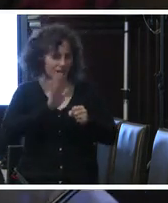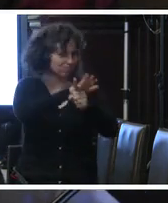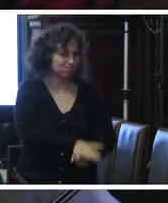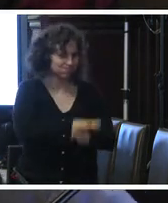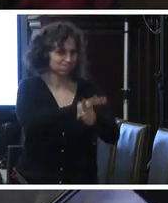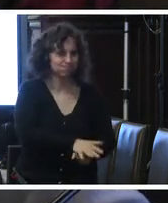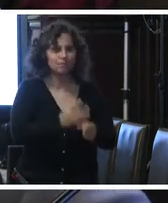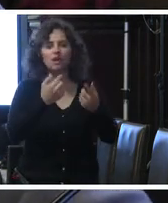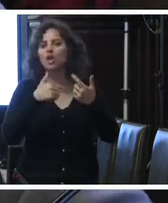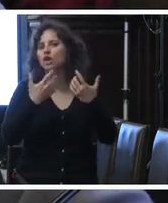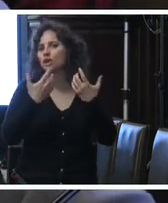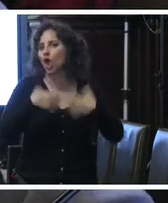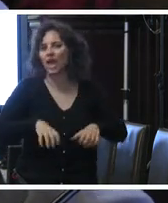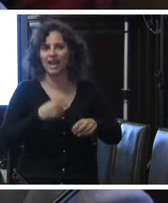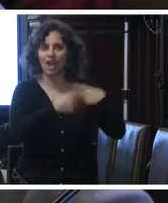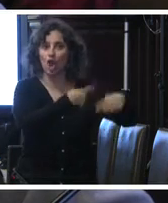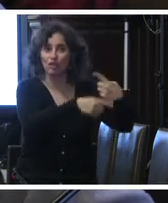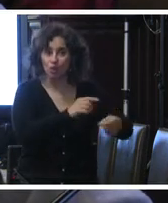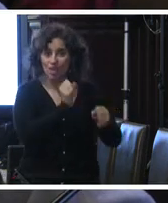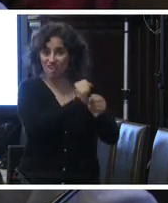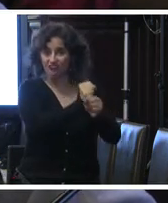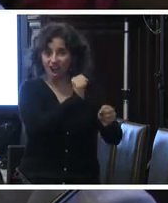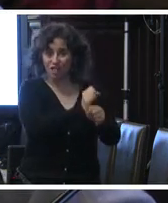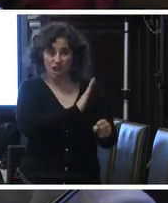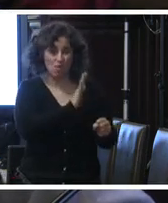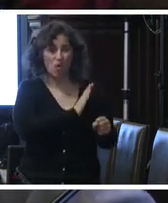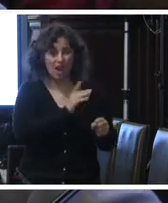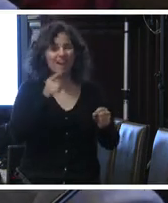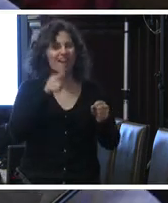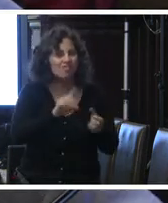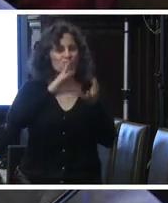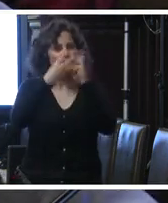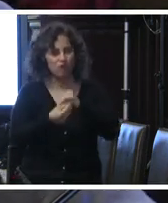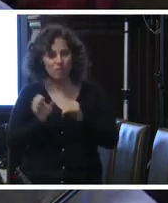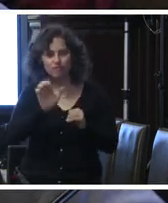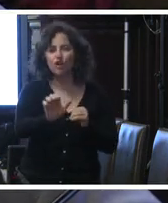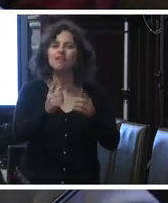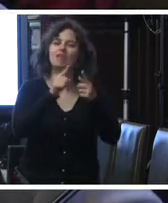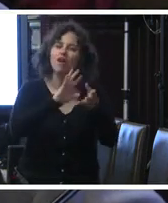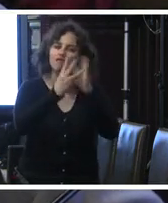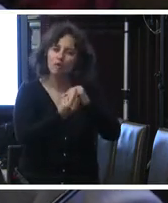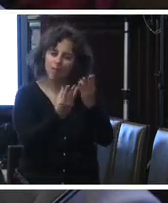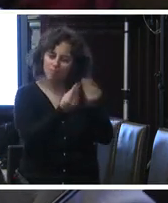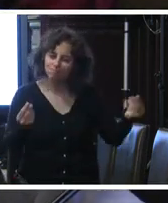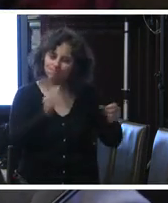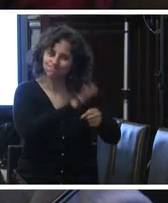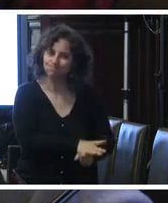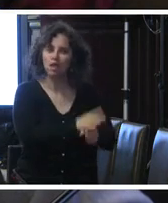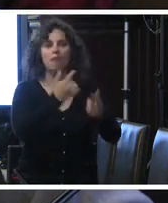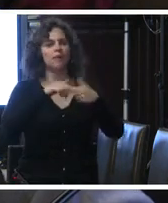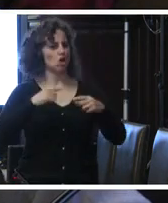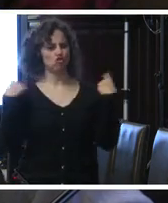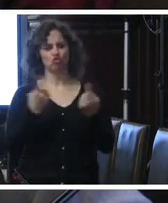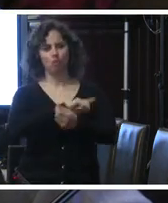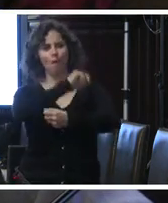and to destroy our persons. But we're tough. And we will go on, and I'm sure you will. I know you